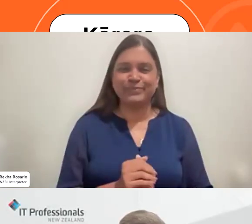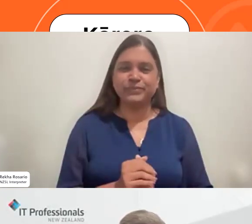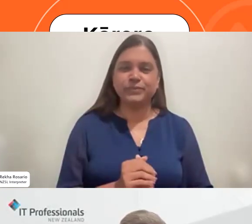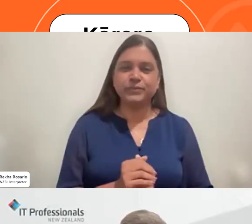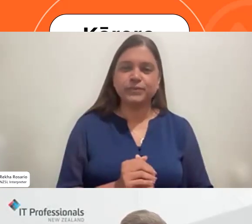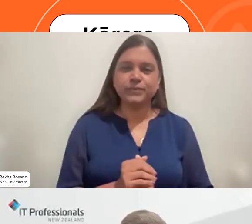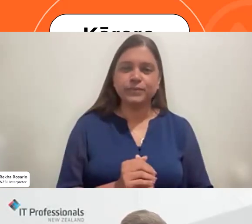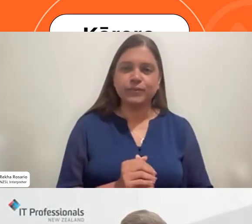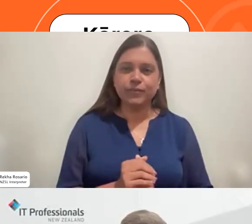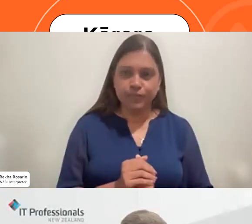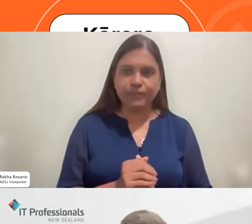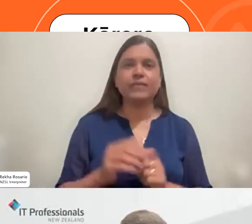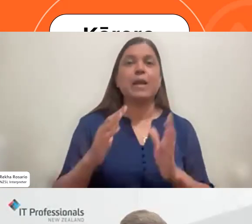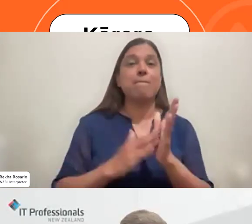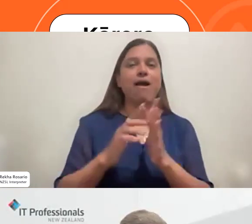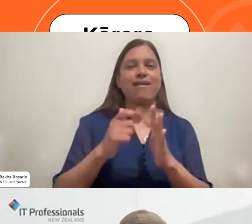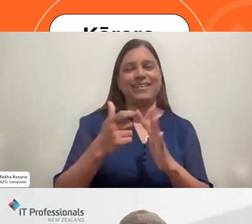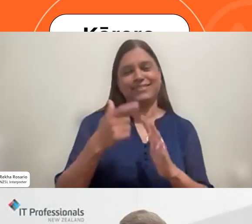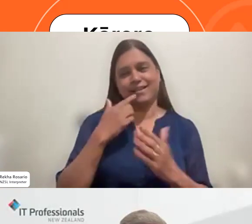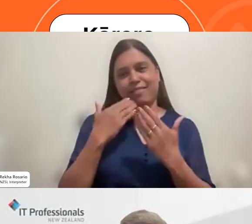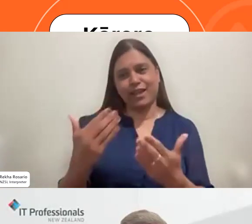Thank you. And Victoria.